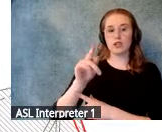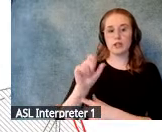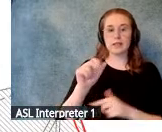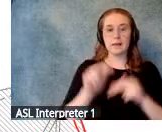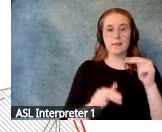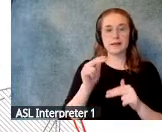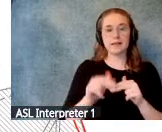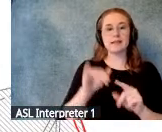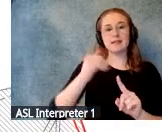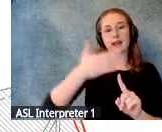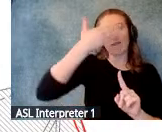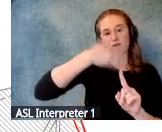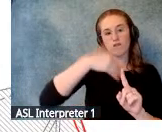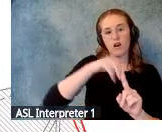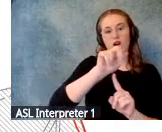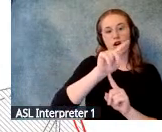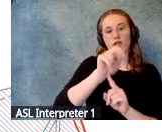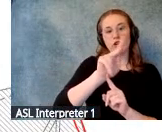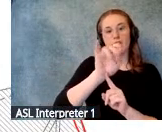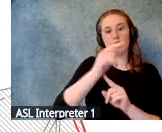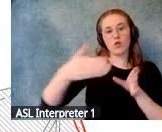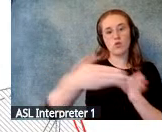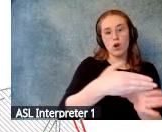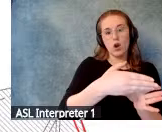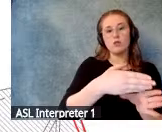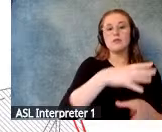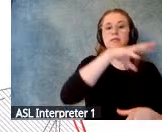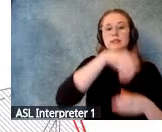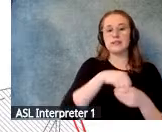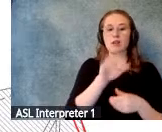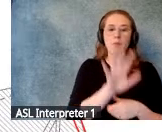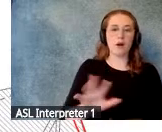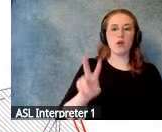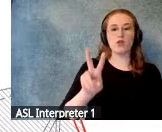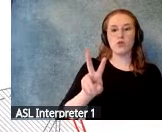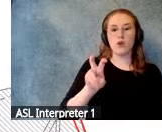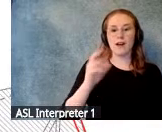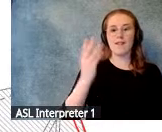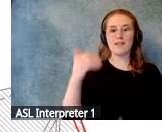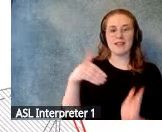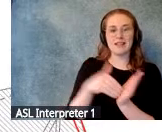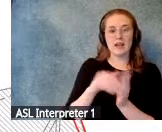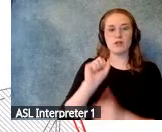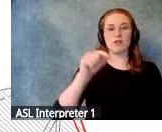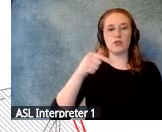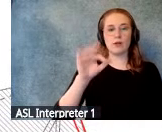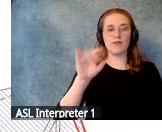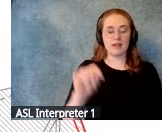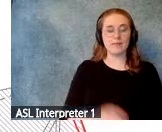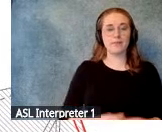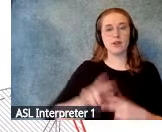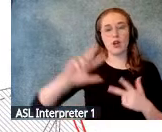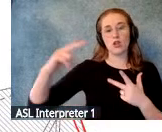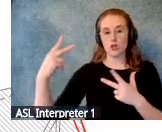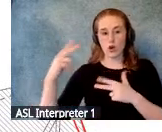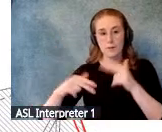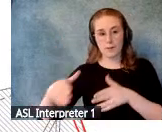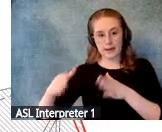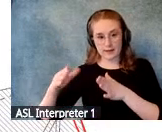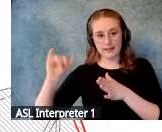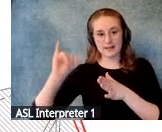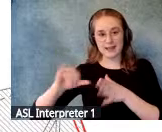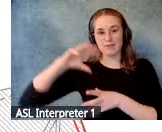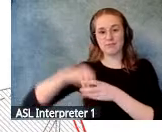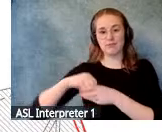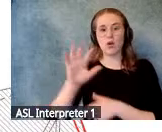front Arthur Kill Road, each containing approximately 215,000 square feet. A third logistics facility building would